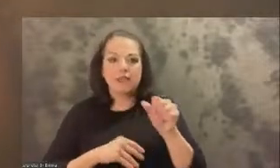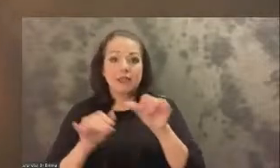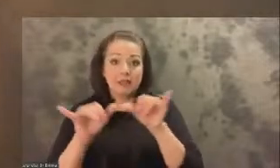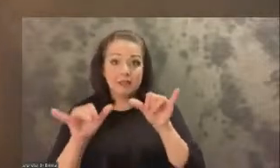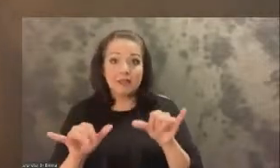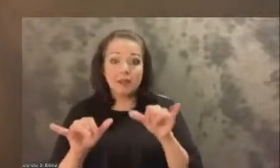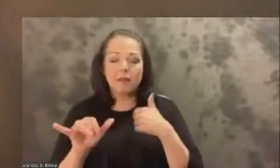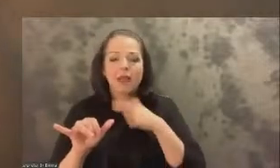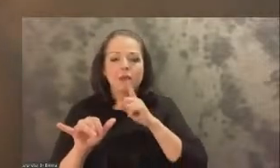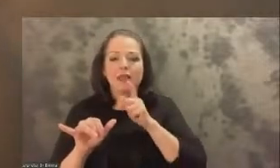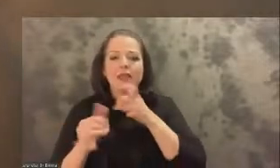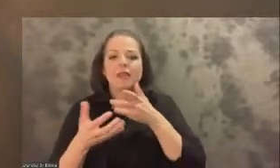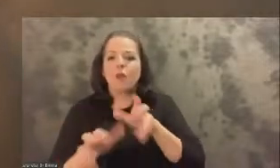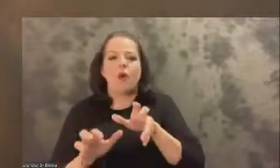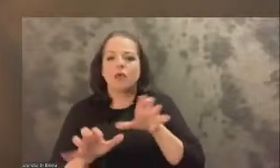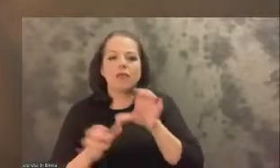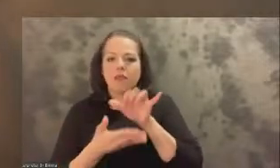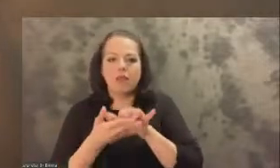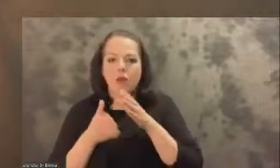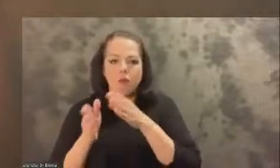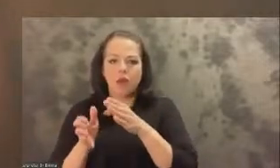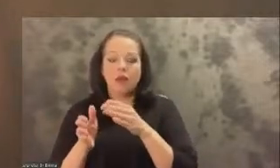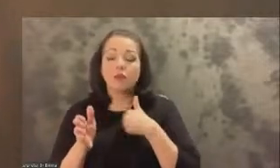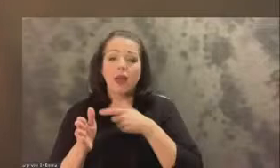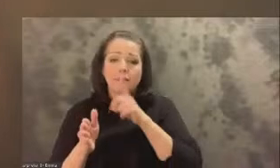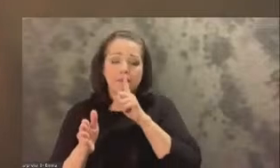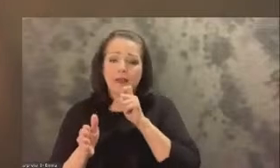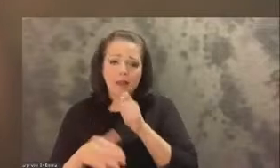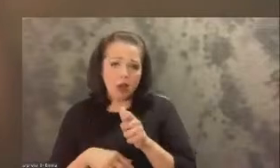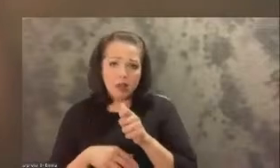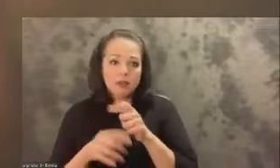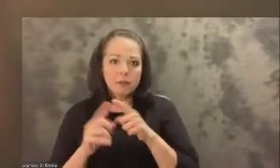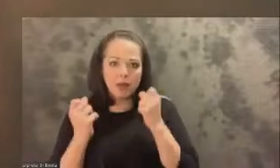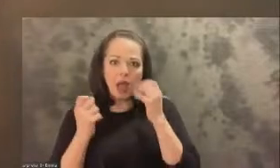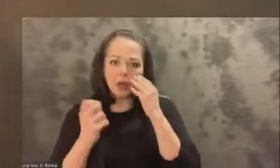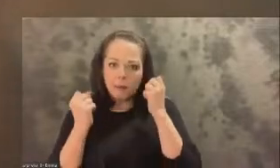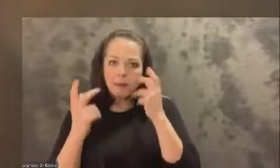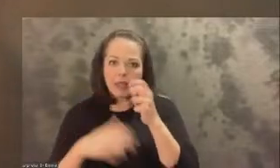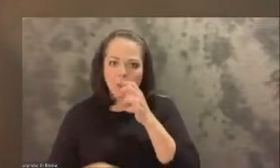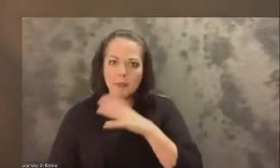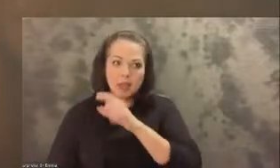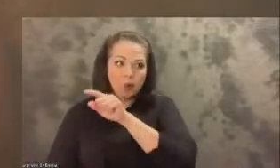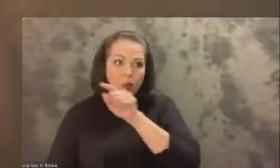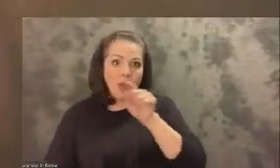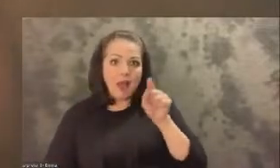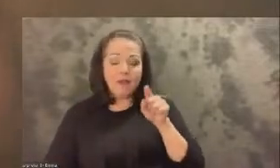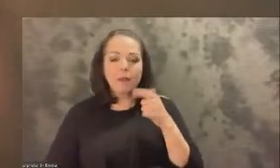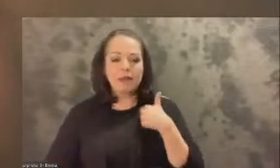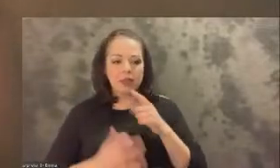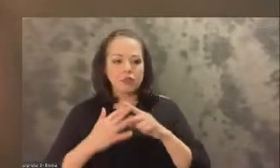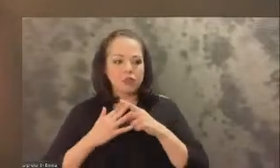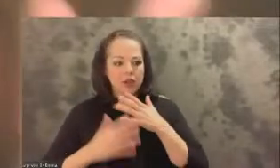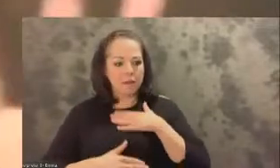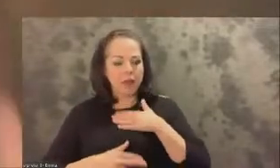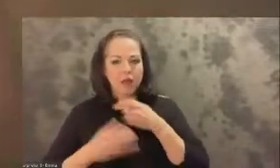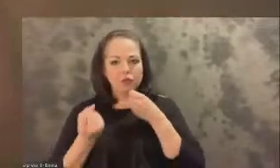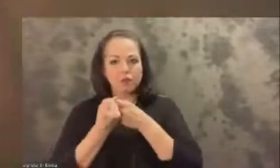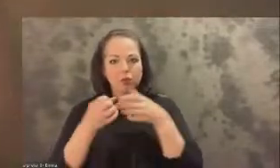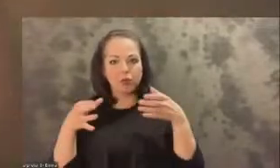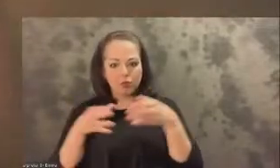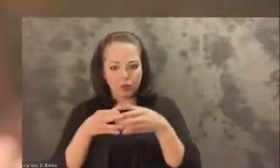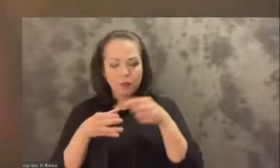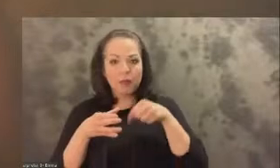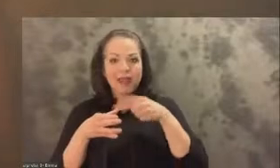really didn't want to do that. So I haven't. But I do know a lot of women who have, because I started my own support group, and they